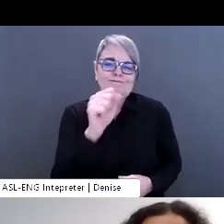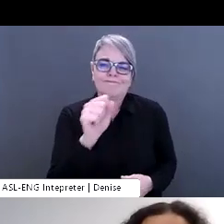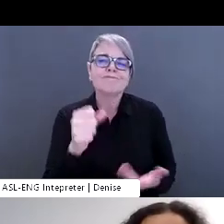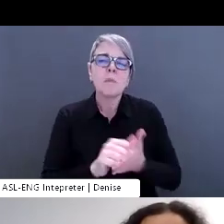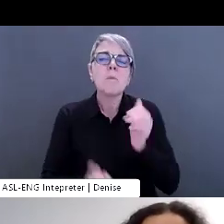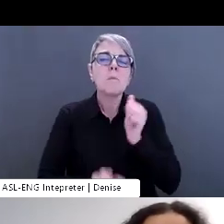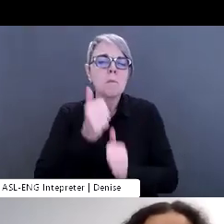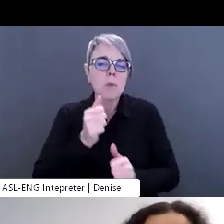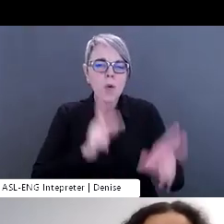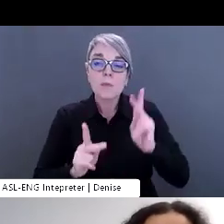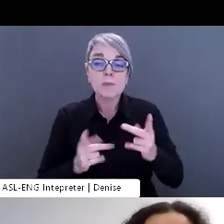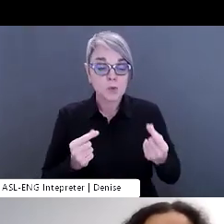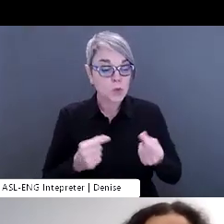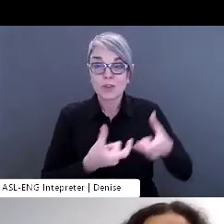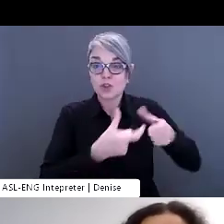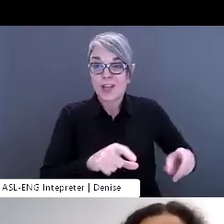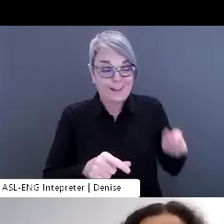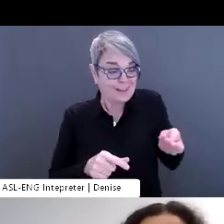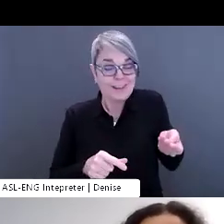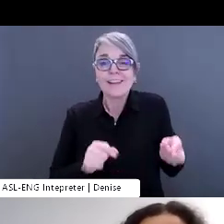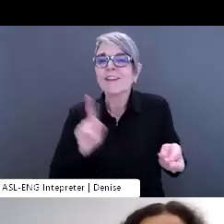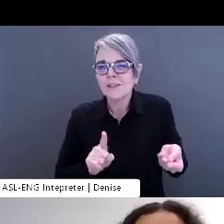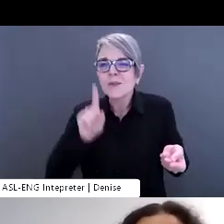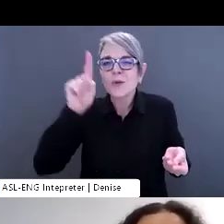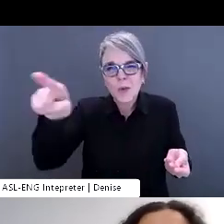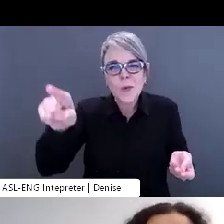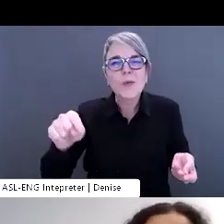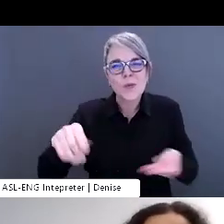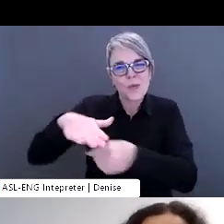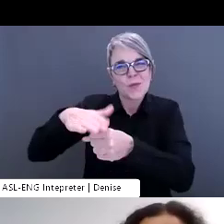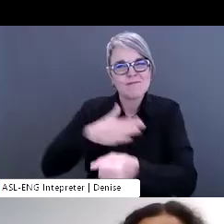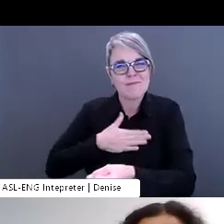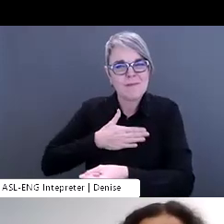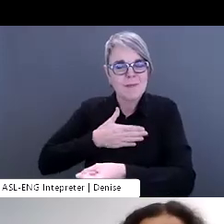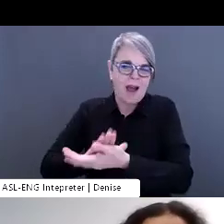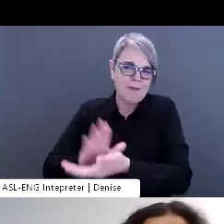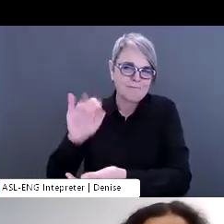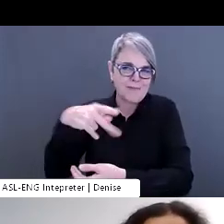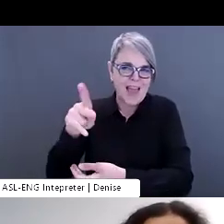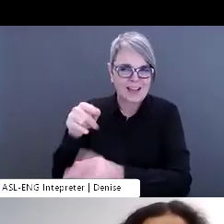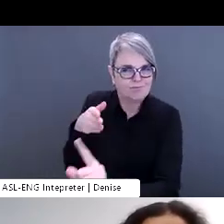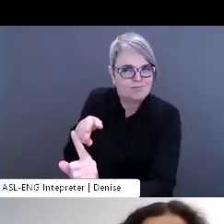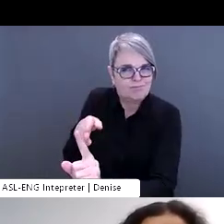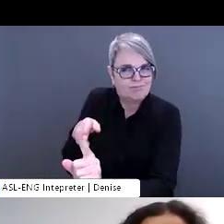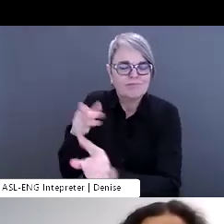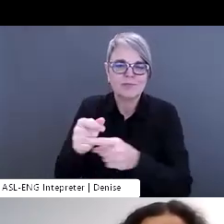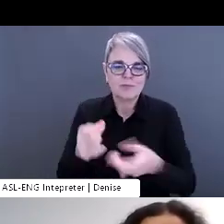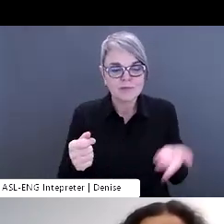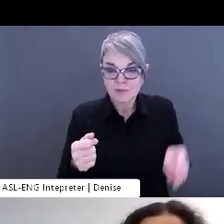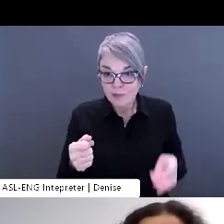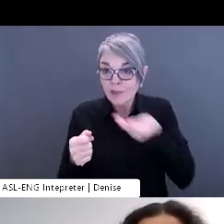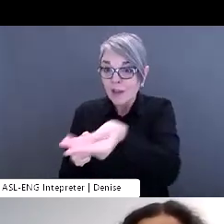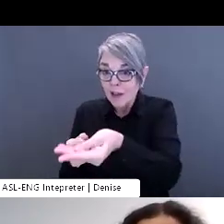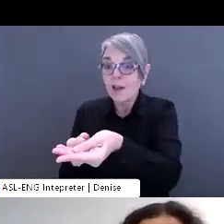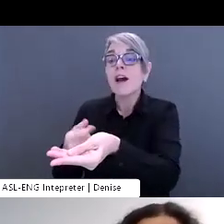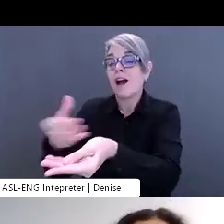branch to cash a check to cash a check or if you need money for sure. Okay, great.